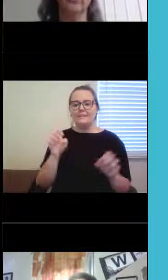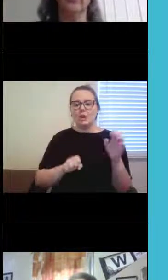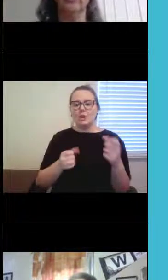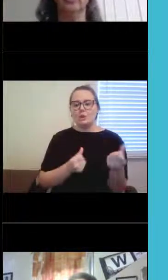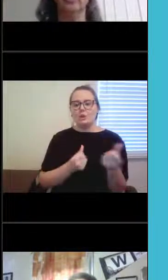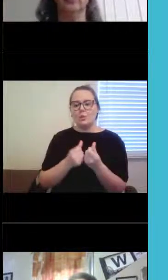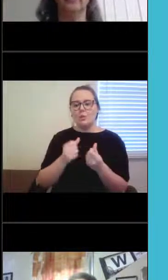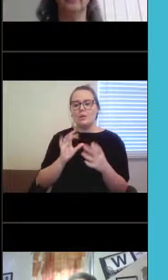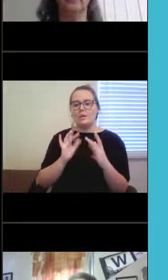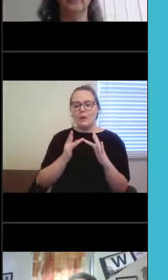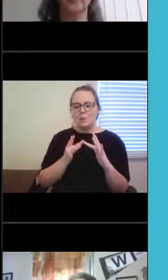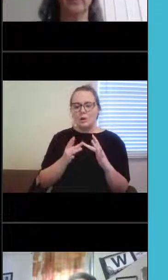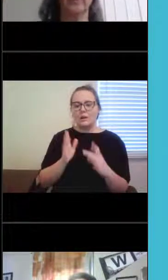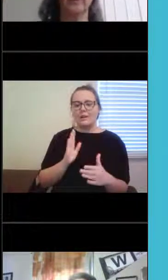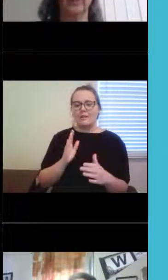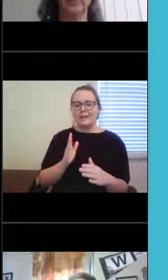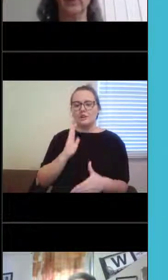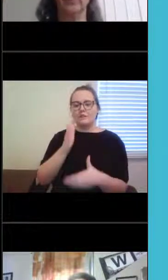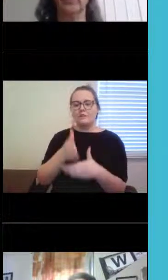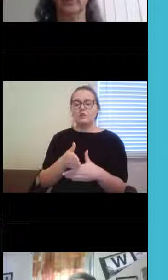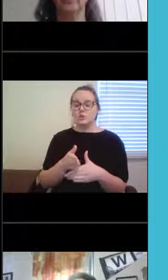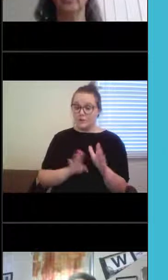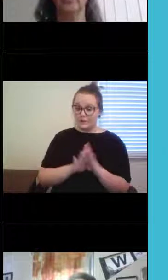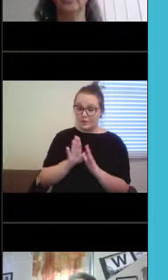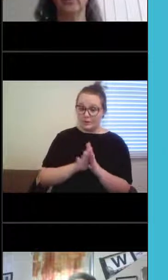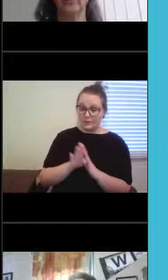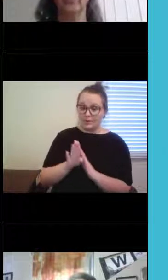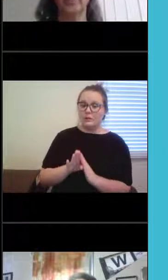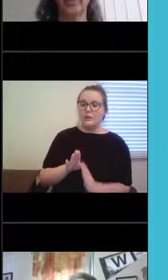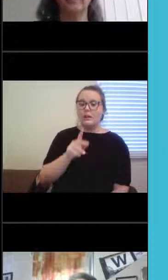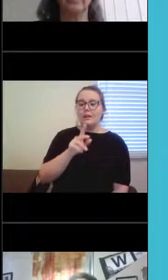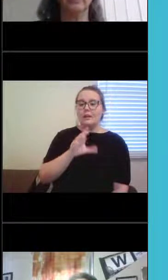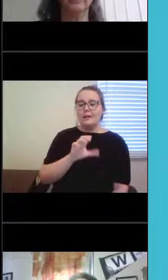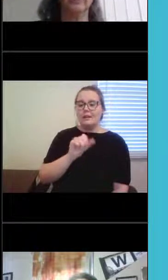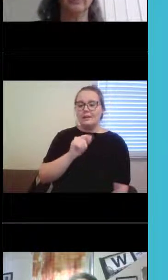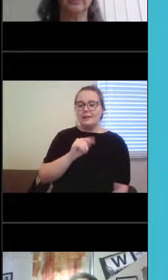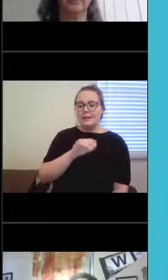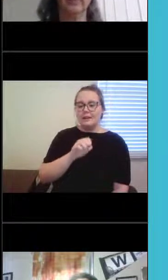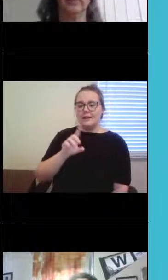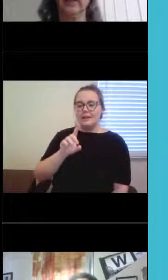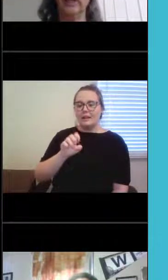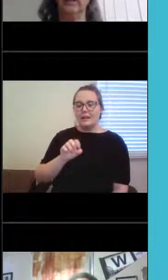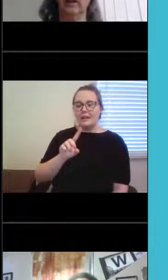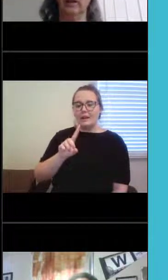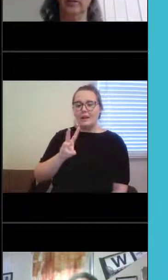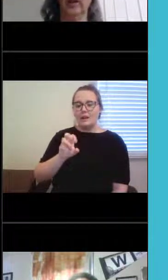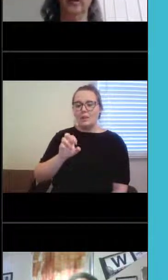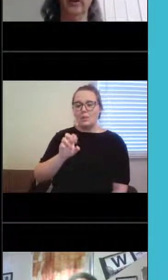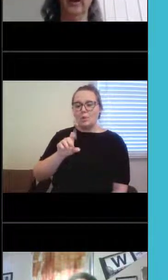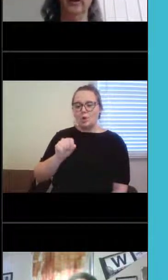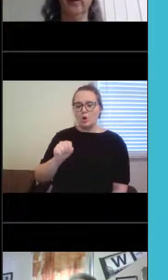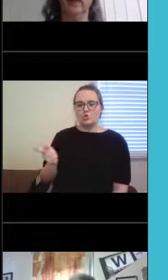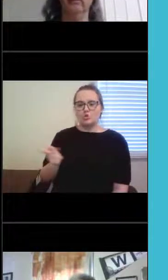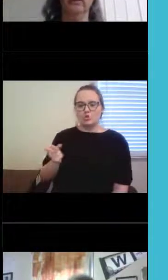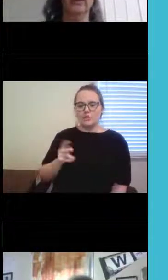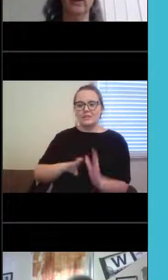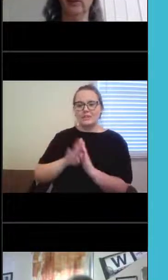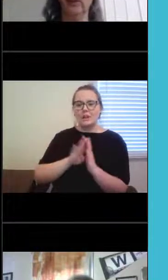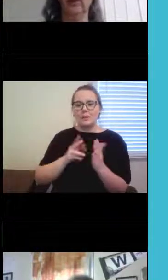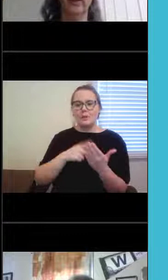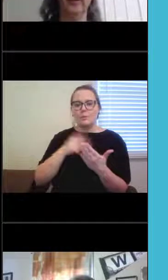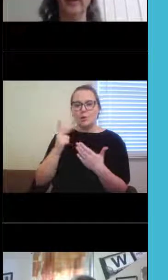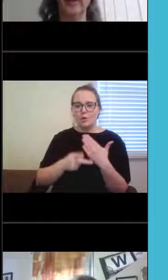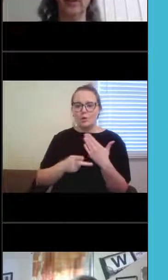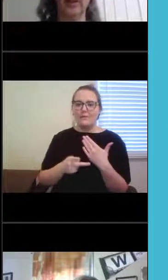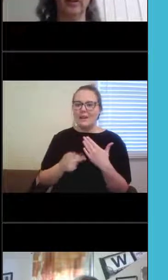network interventions, and we've developed one. Dr. Katie Edwards and I, she's at the University of Nebraska, developed a program, and I just